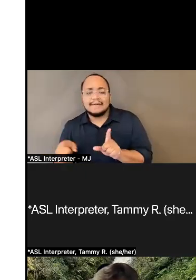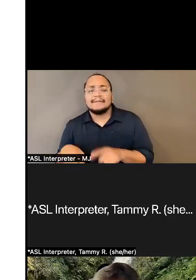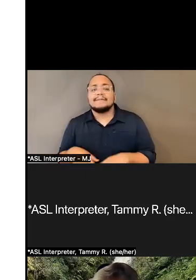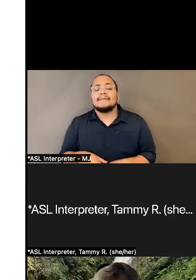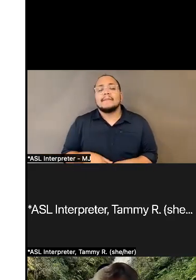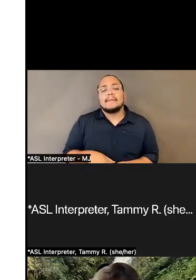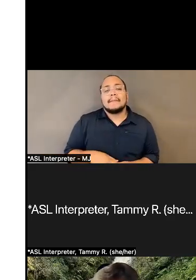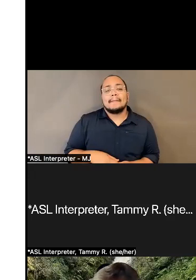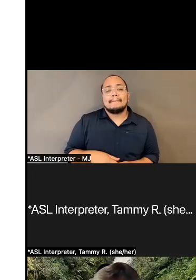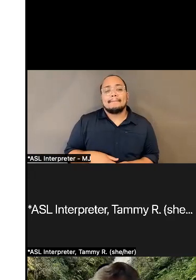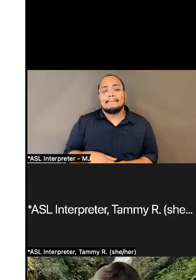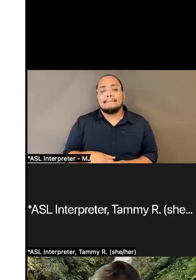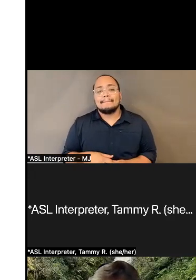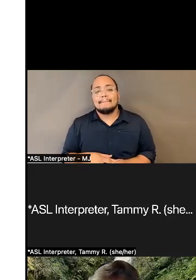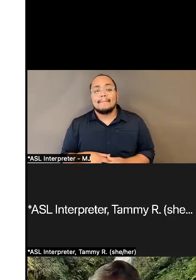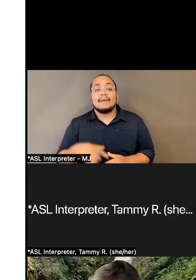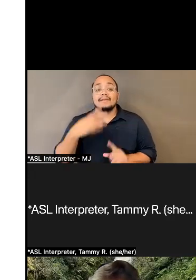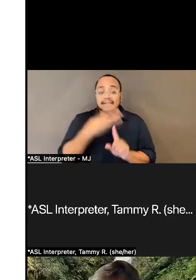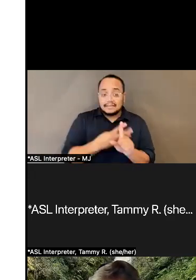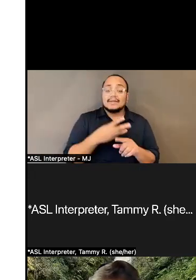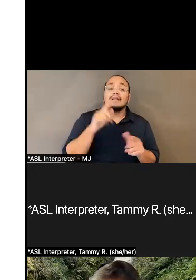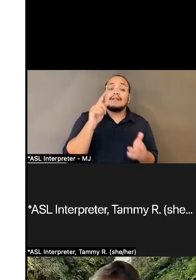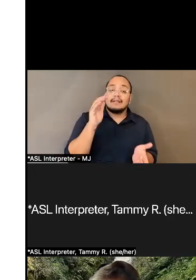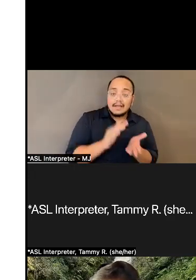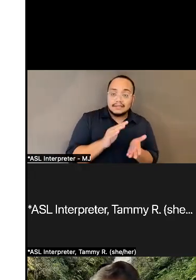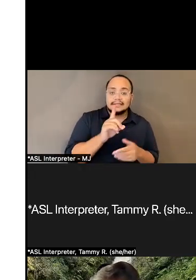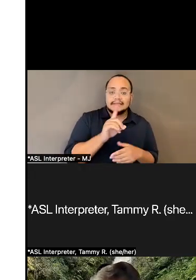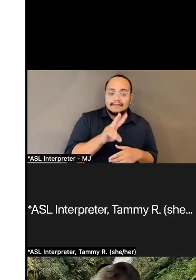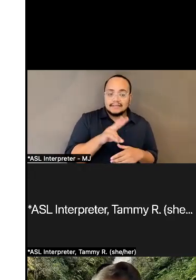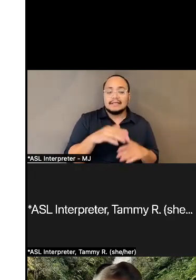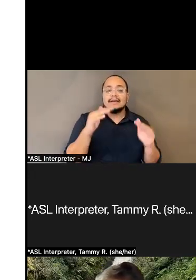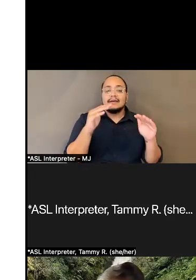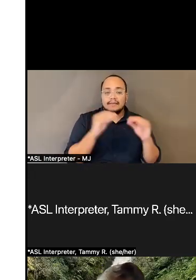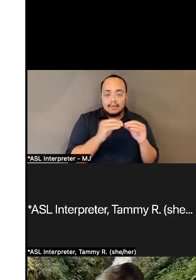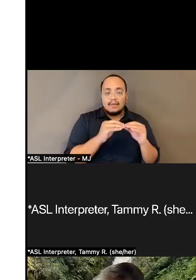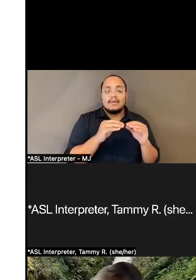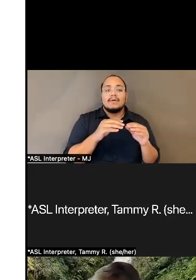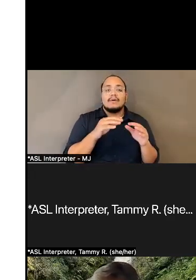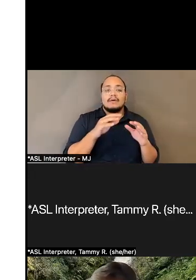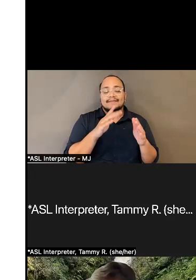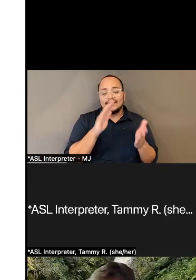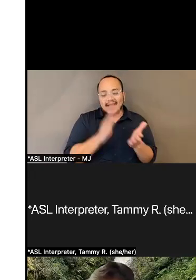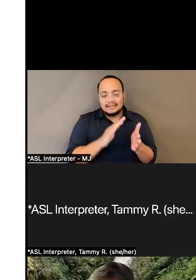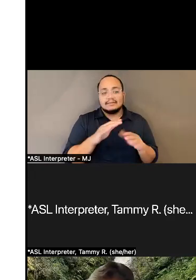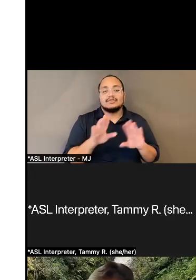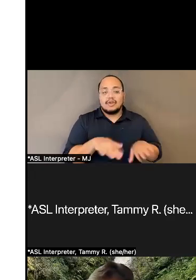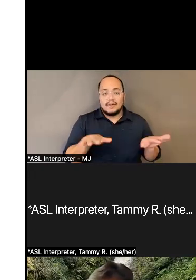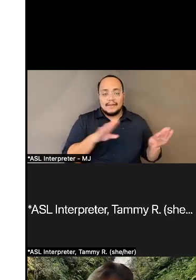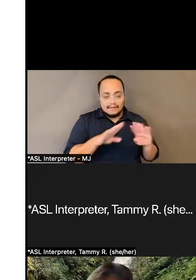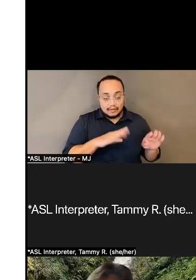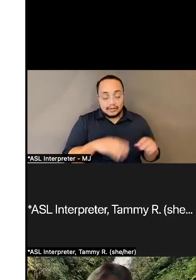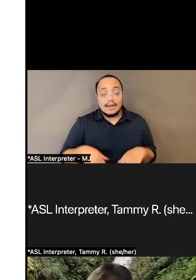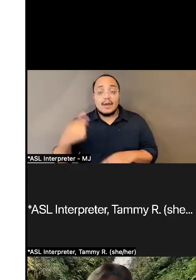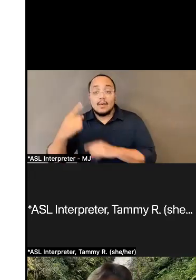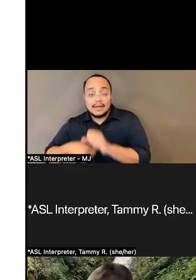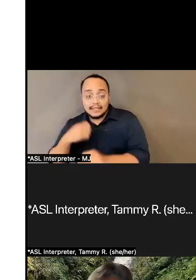violence and lower child behavior problems. And then at 12 months, but not at 6 months, lower